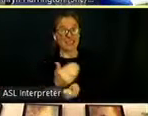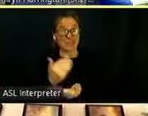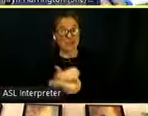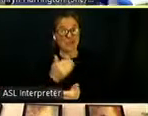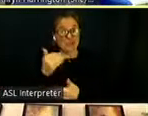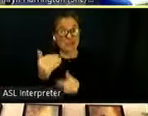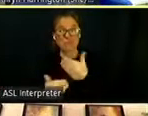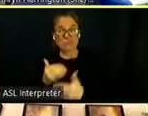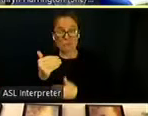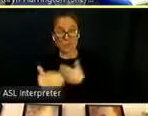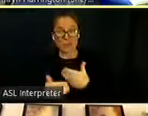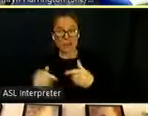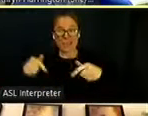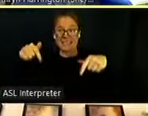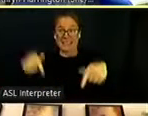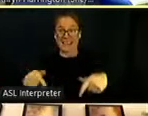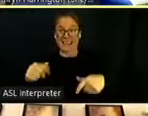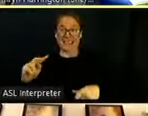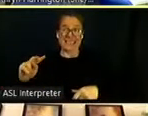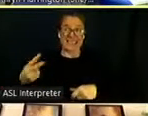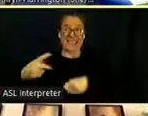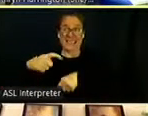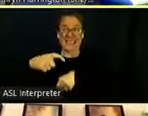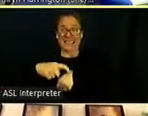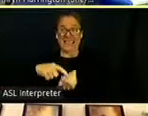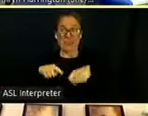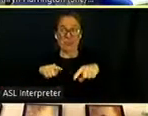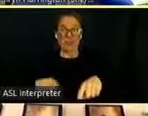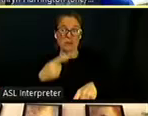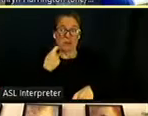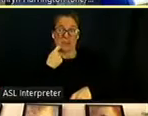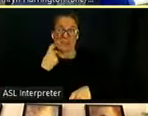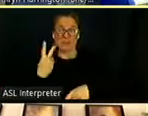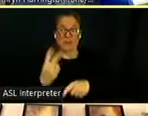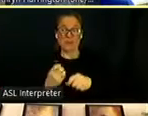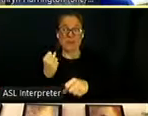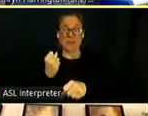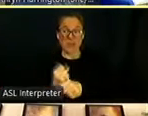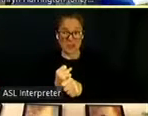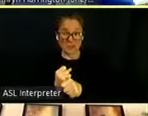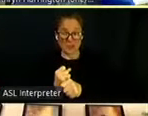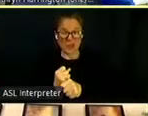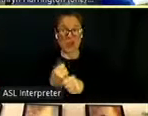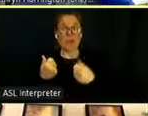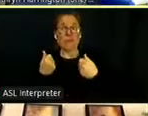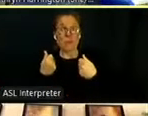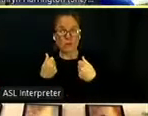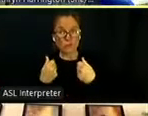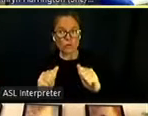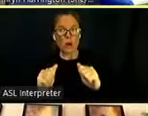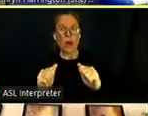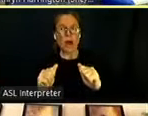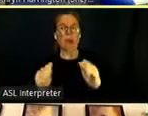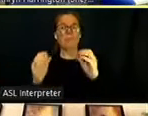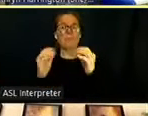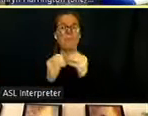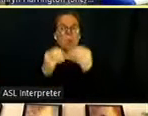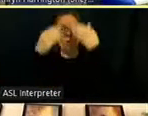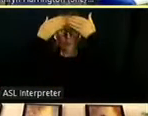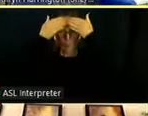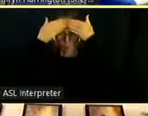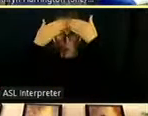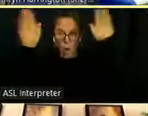is just the second time in 2 years for us to try being far more open